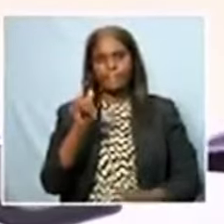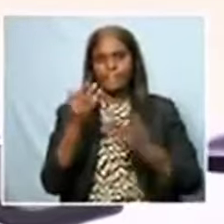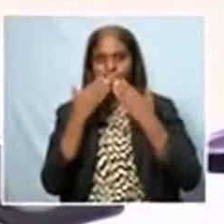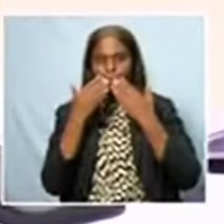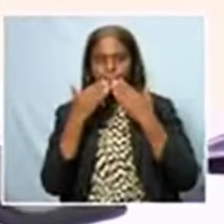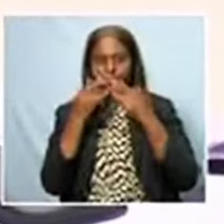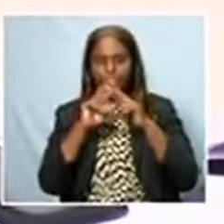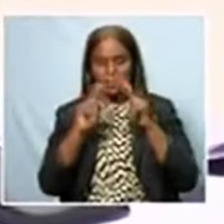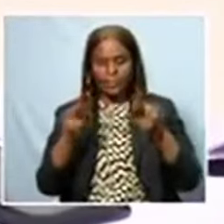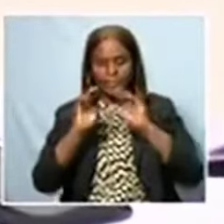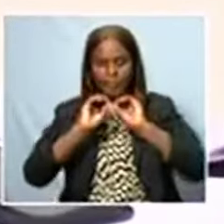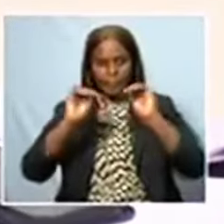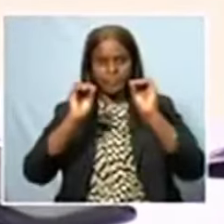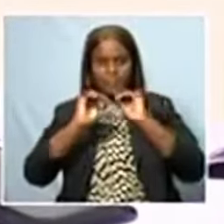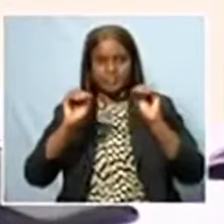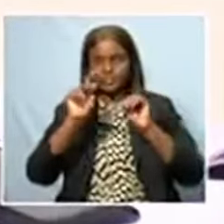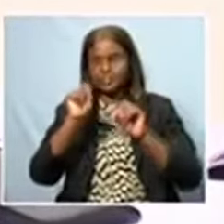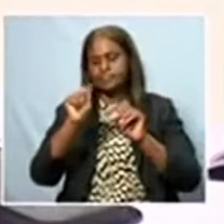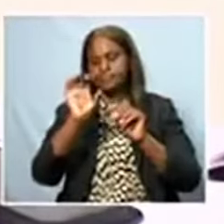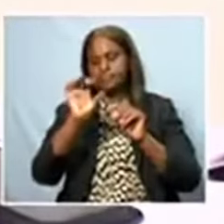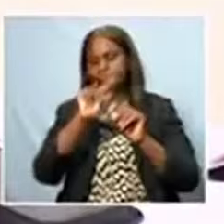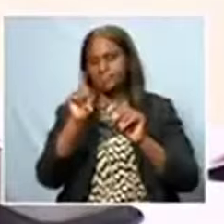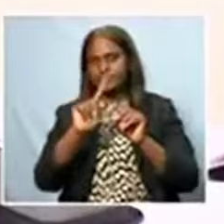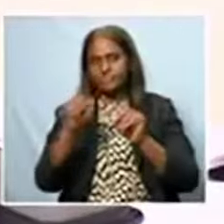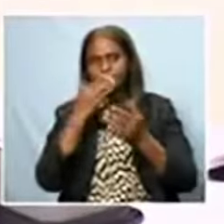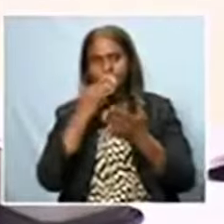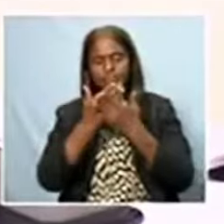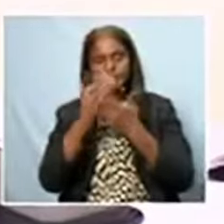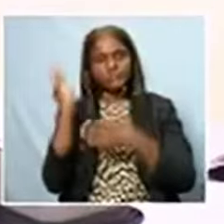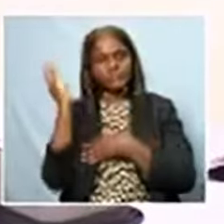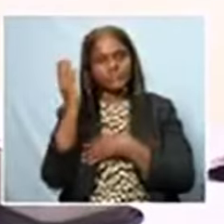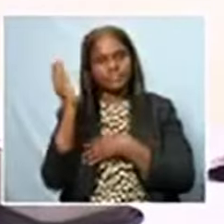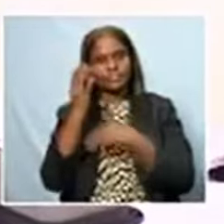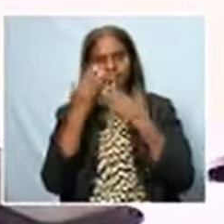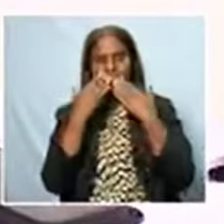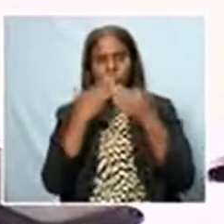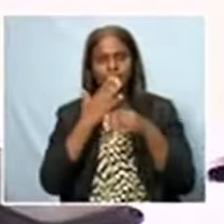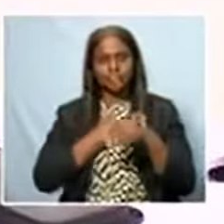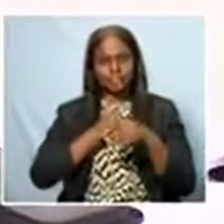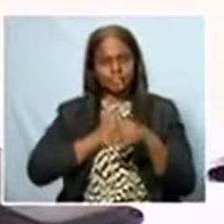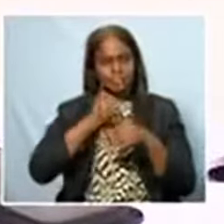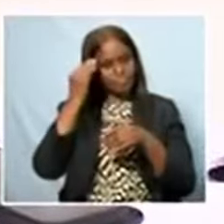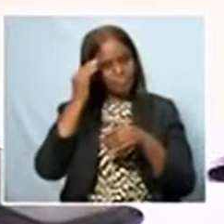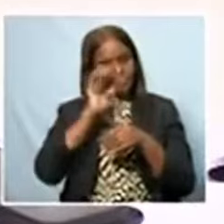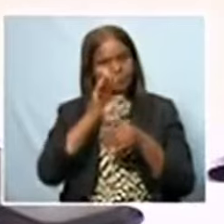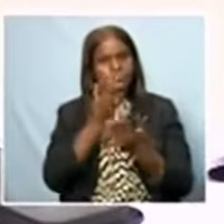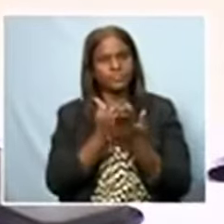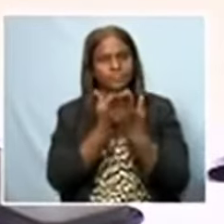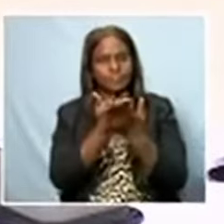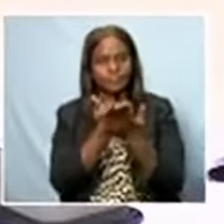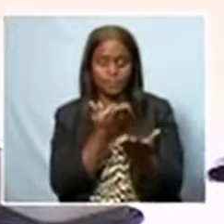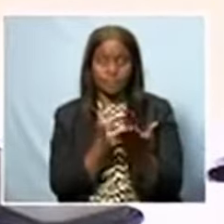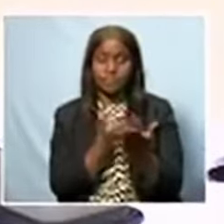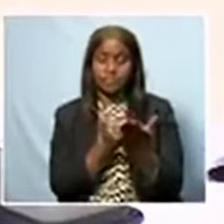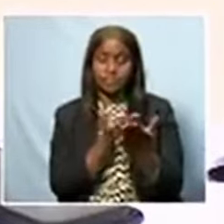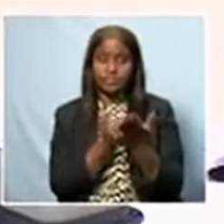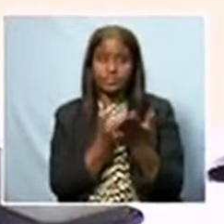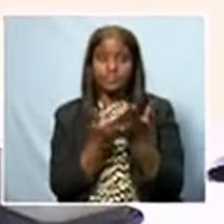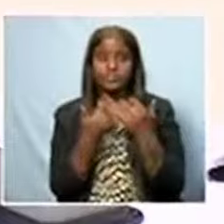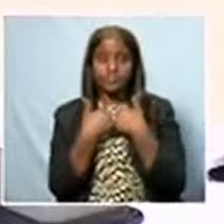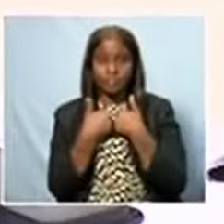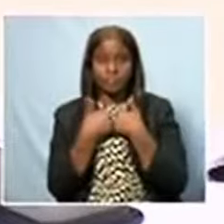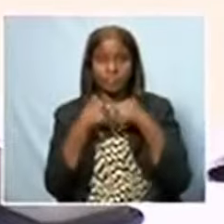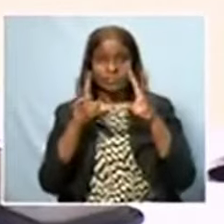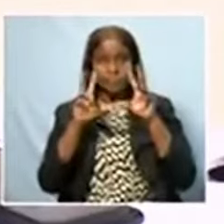Teaching Council, for a very good presentation. I note your submission that you have